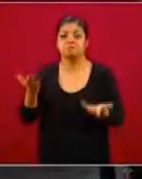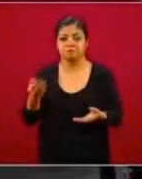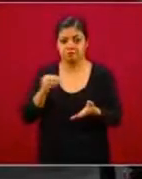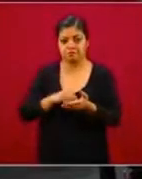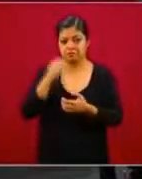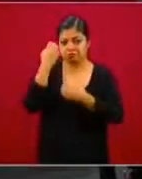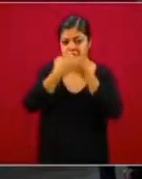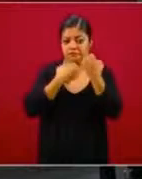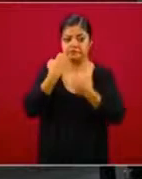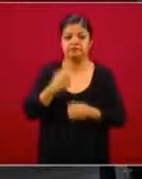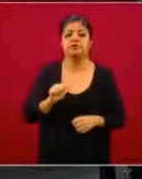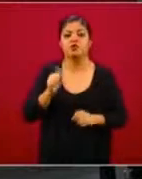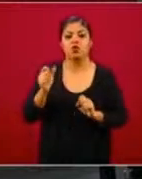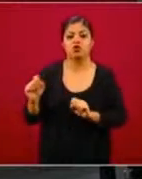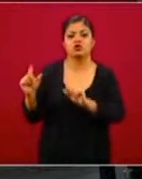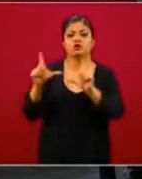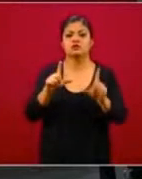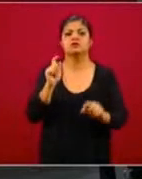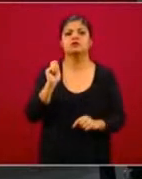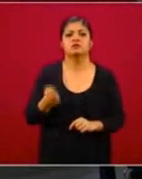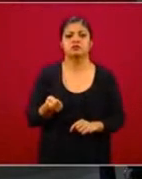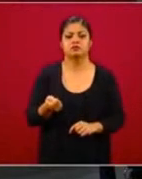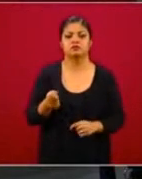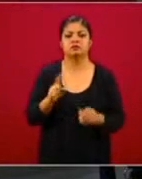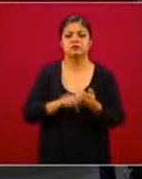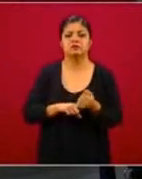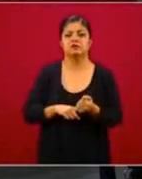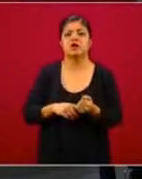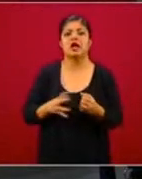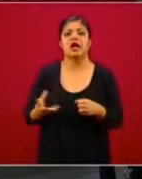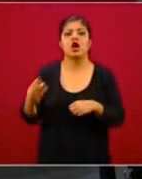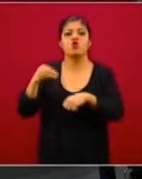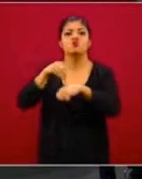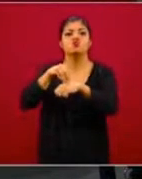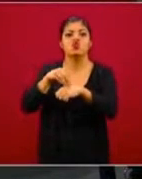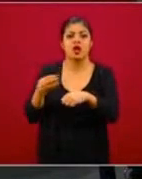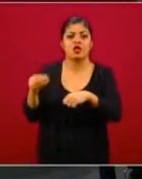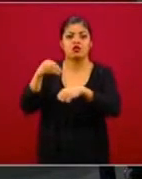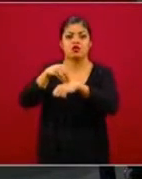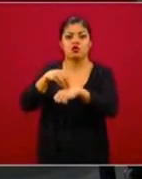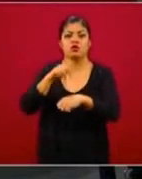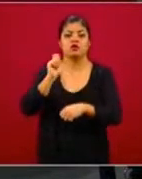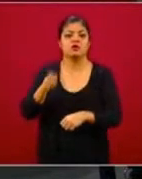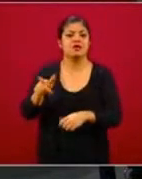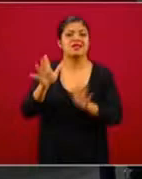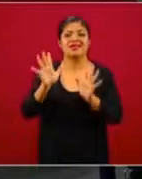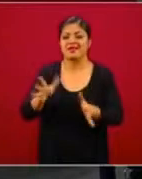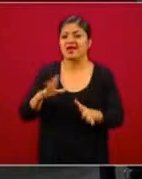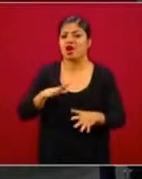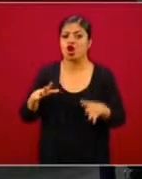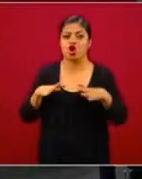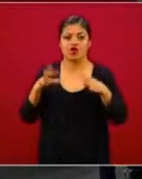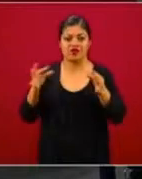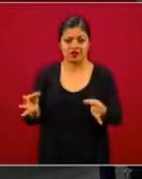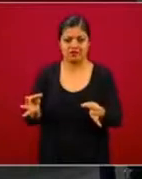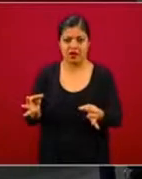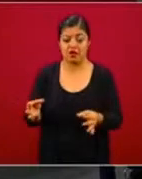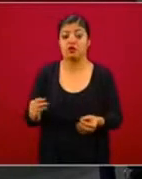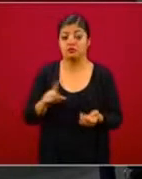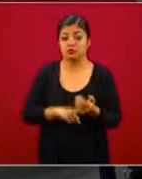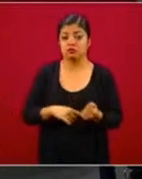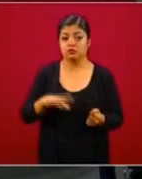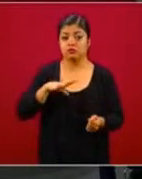seeing an upward trend in this in terms of cases overall. The next slide is the cumulative burden